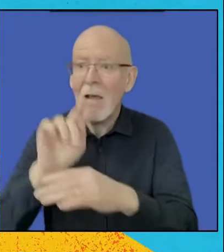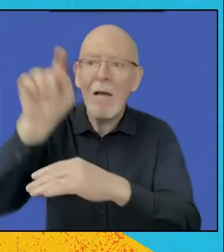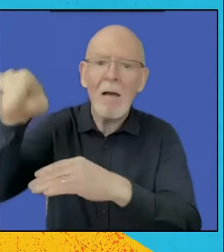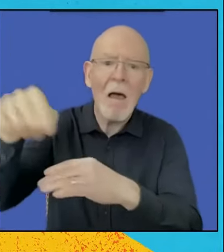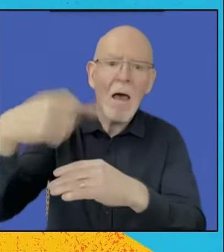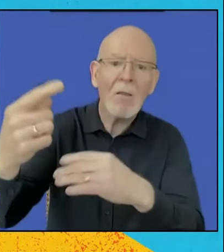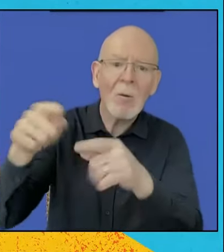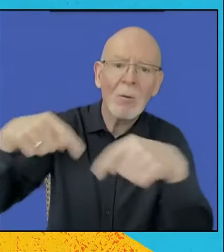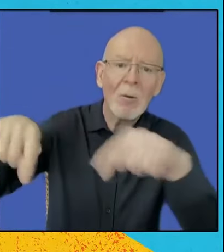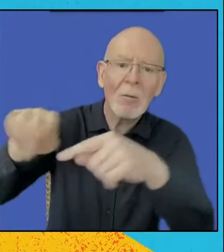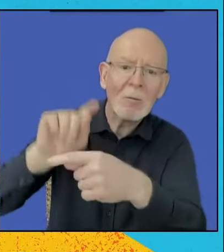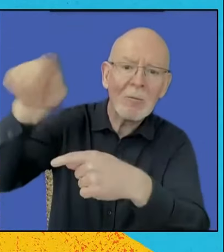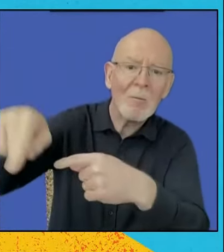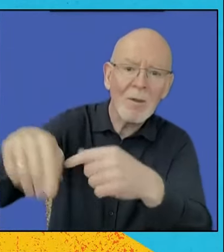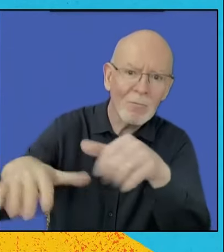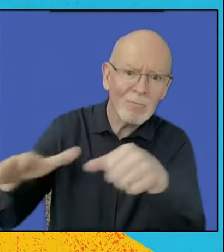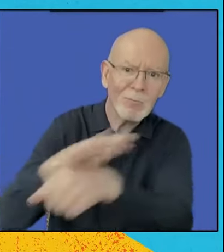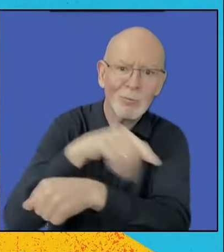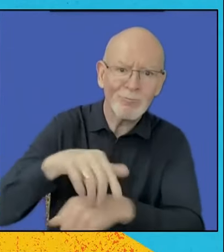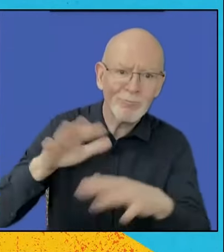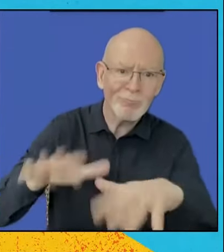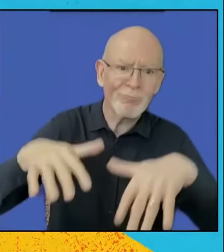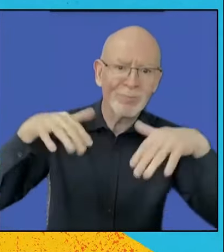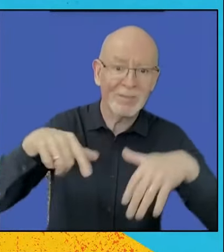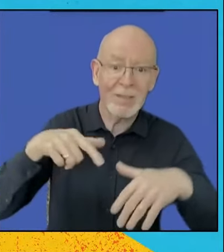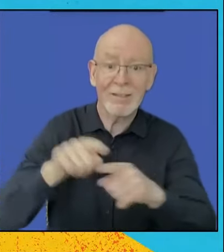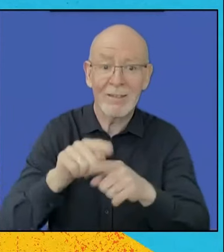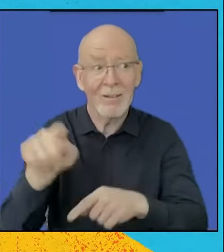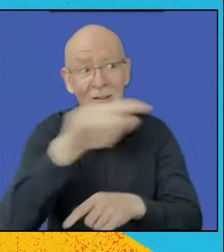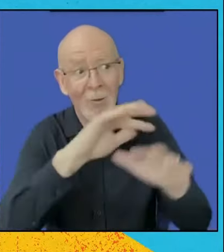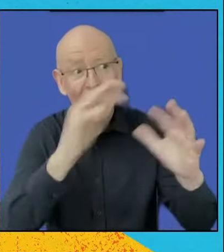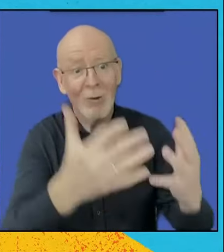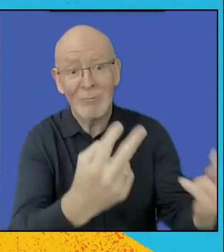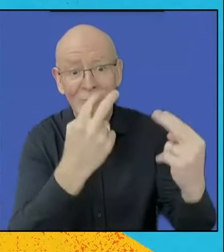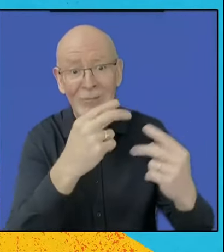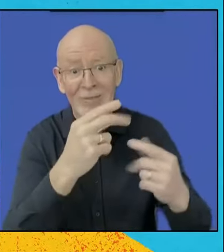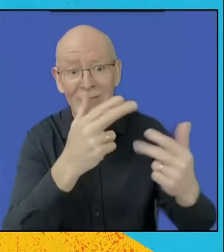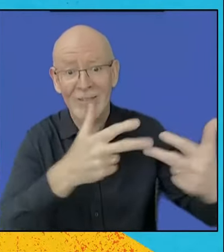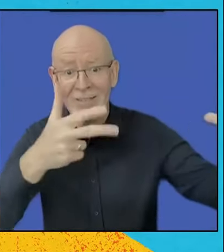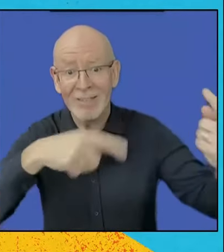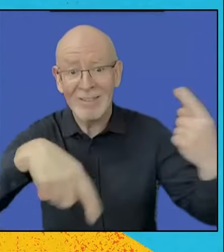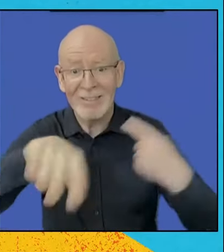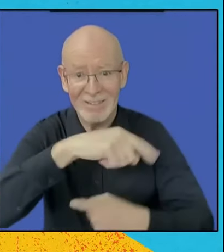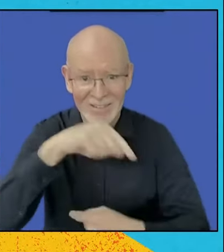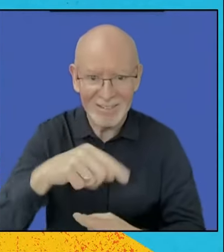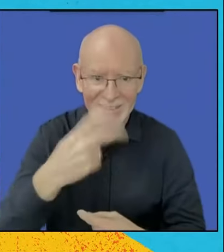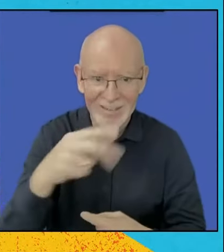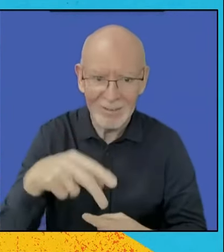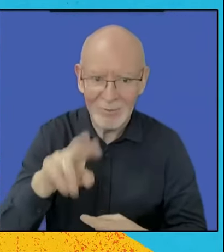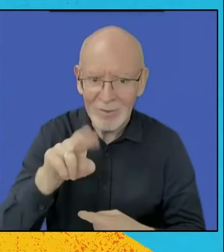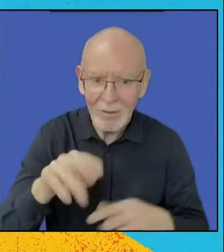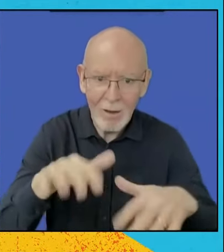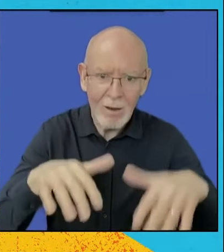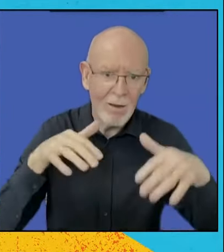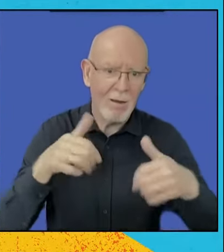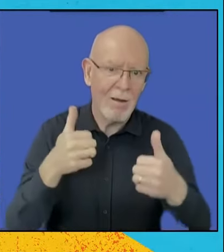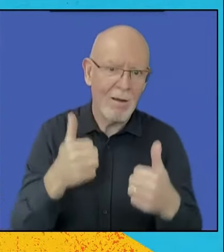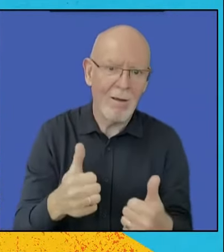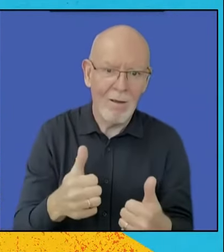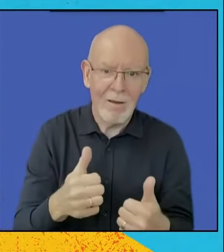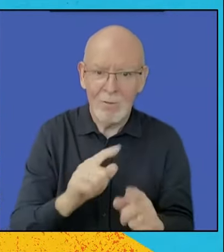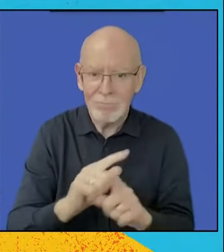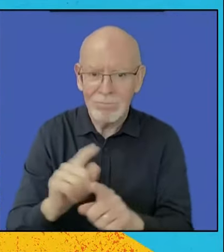country teams. There are watch parties being held right now. So good morning, good afternoon, good evening to all of you who are watching online, and